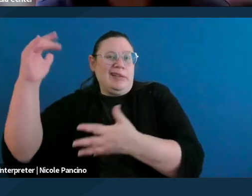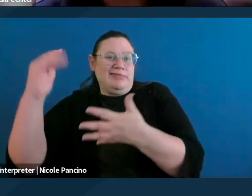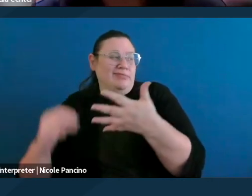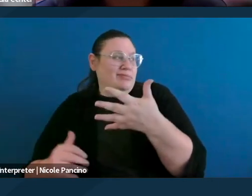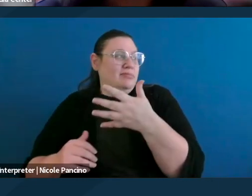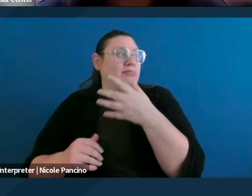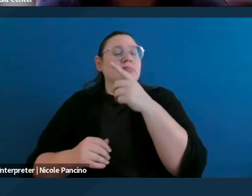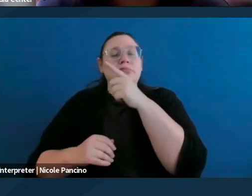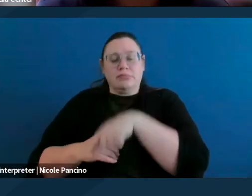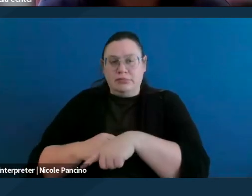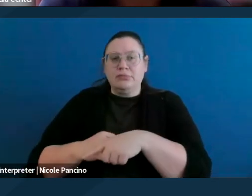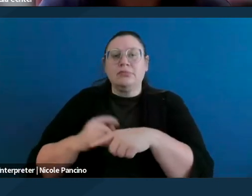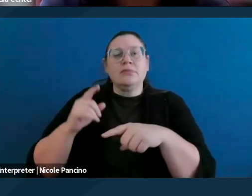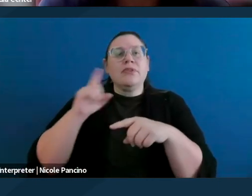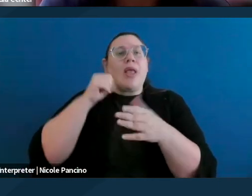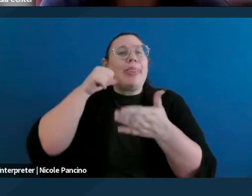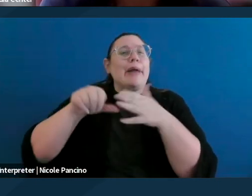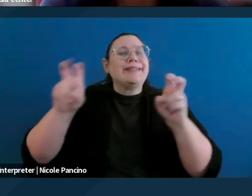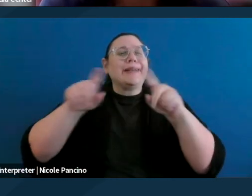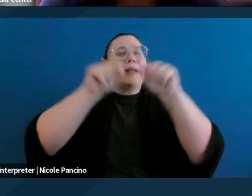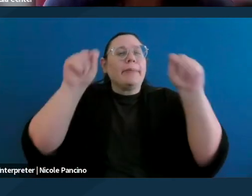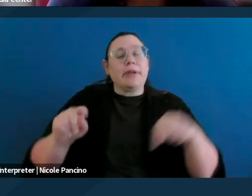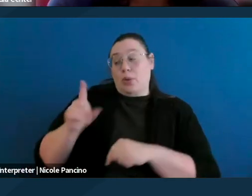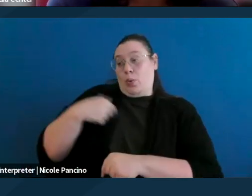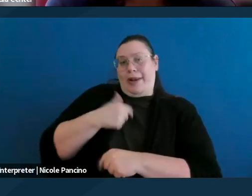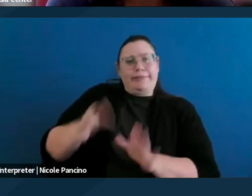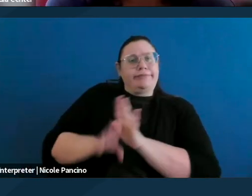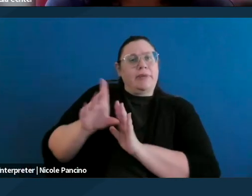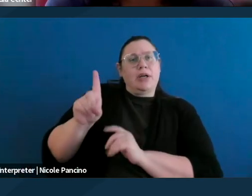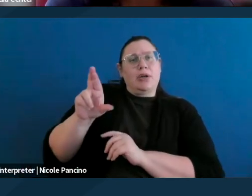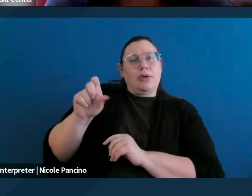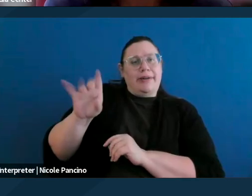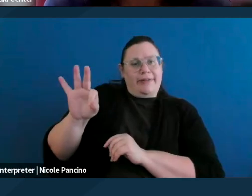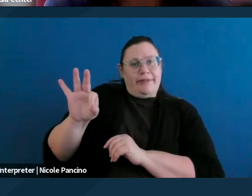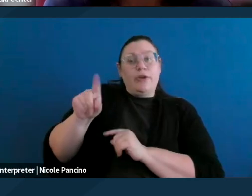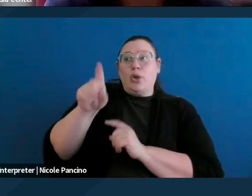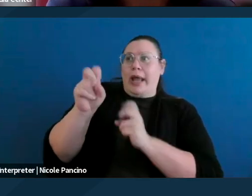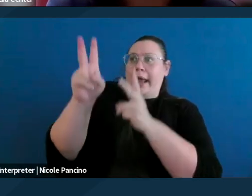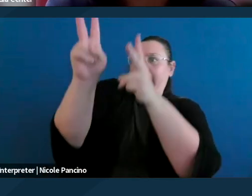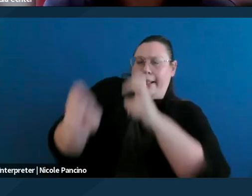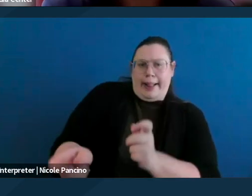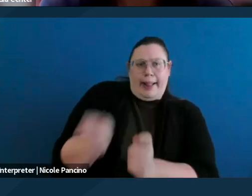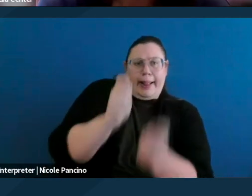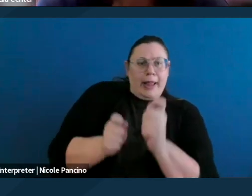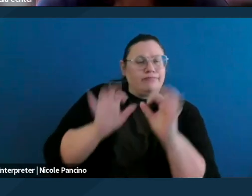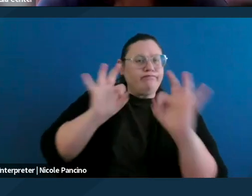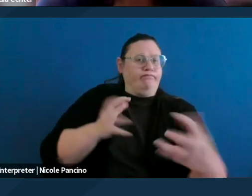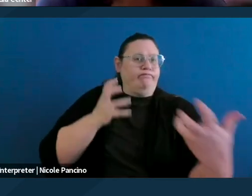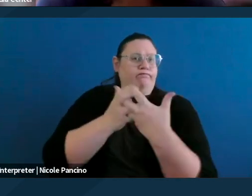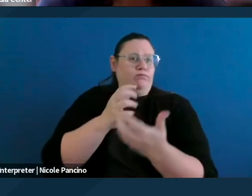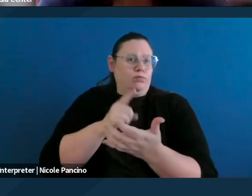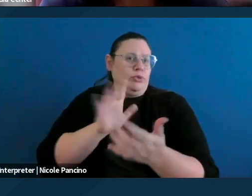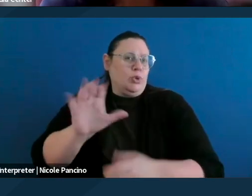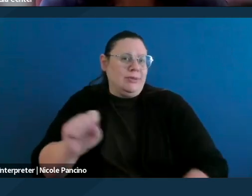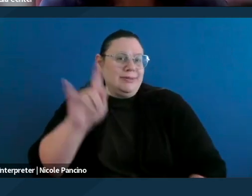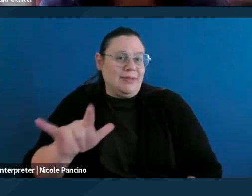to some template letters that Dredif has written that you can download and edit to make your own. There's one